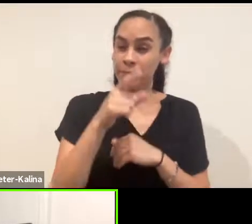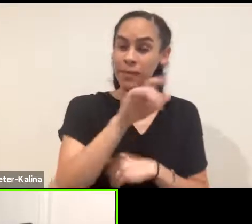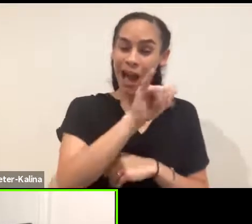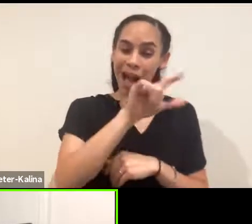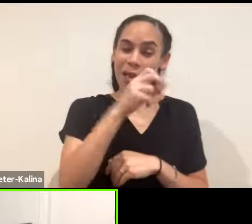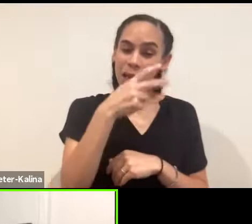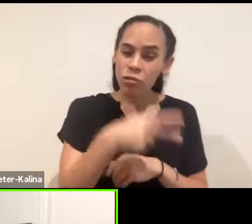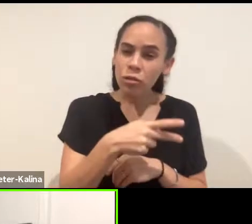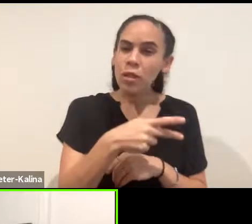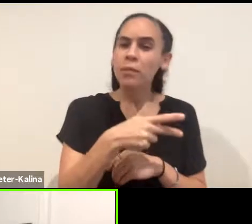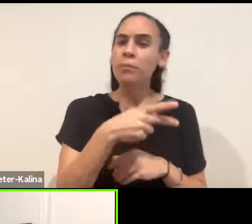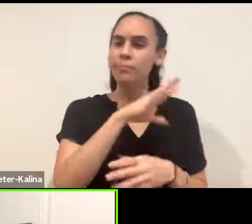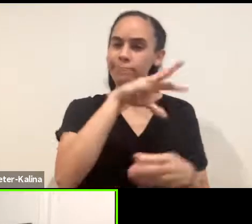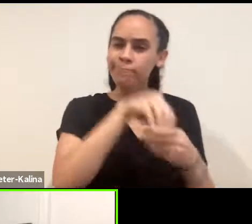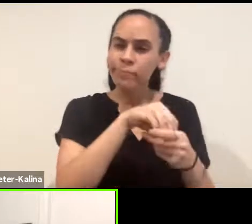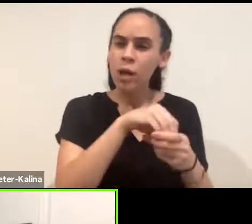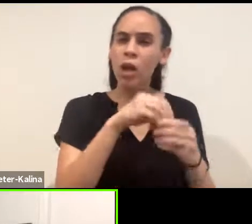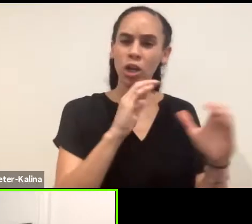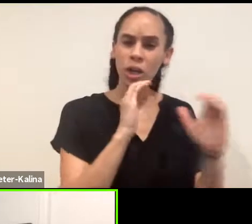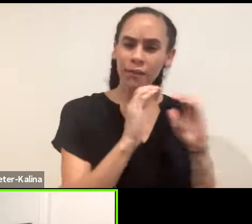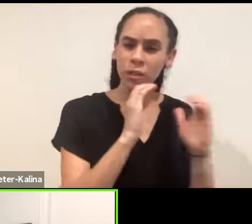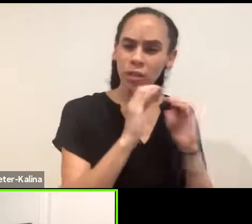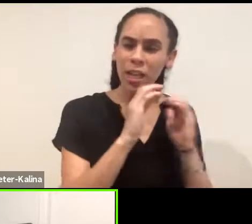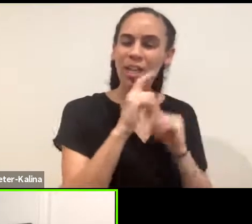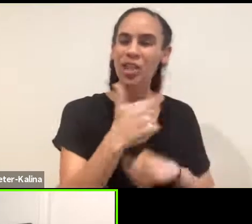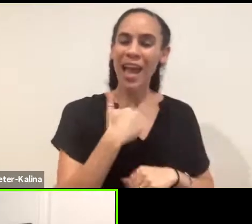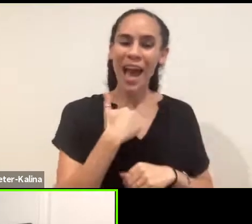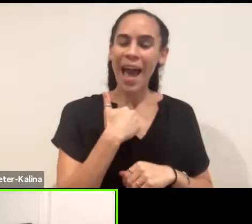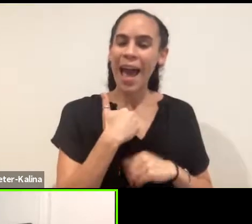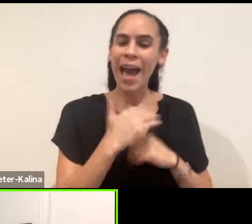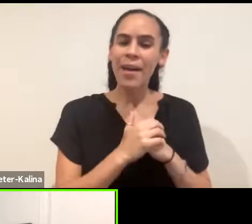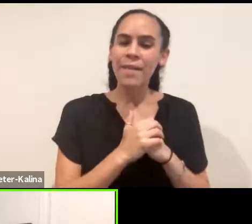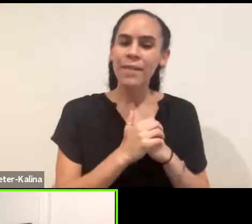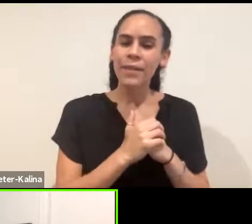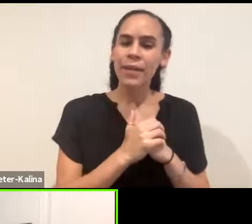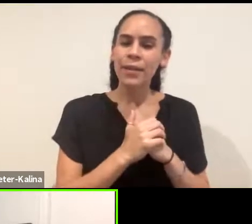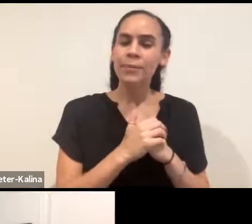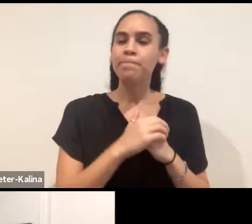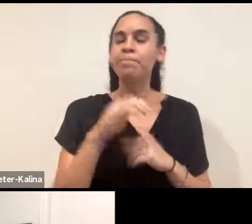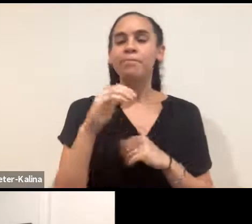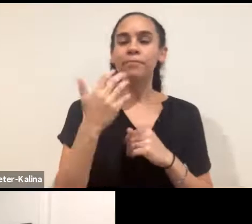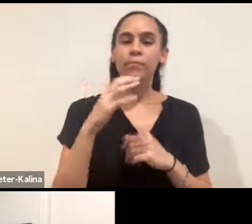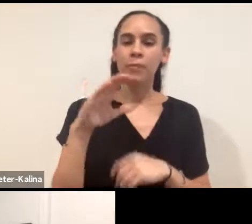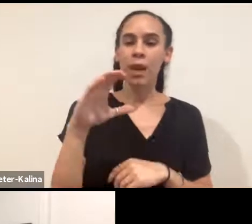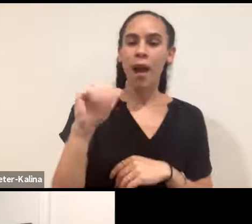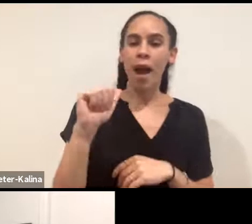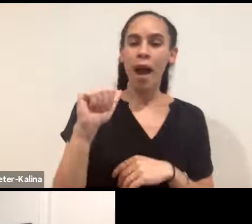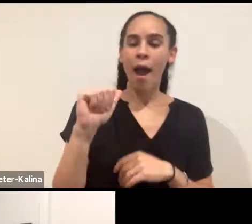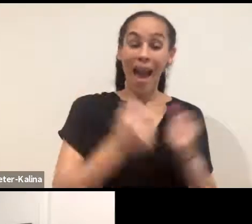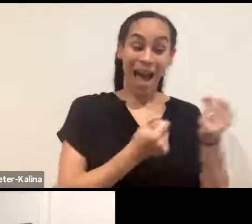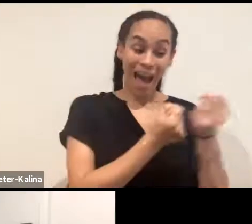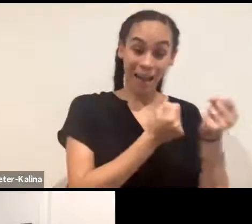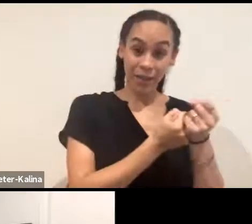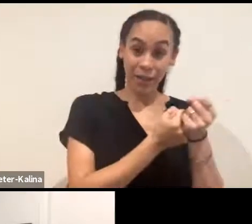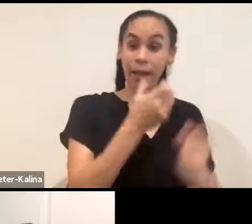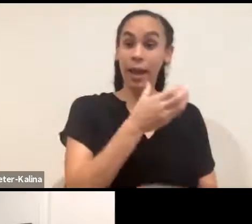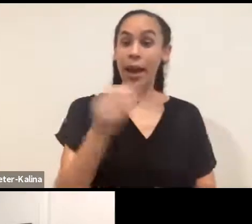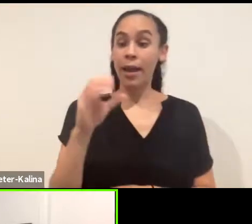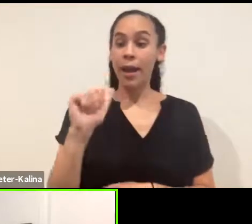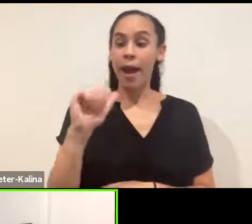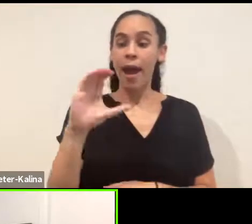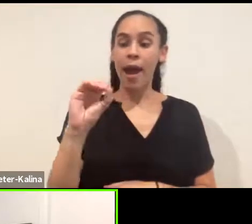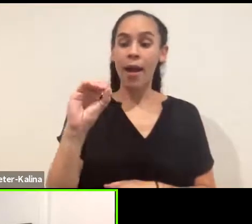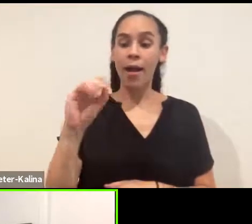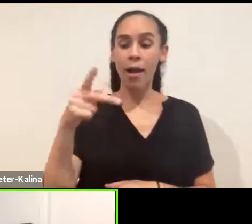there's increased attention being put on the concept of accomplices, advocates and accomplices. Could you just speak